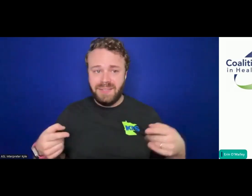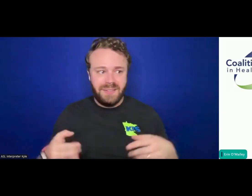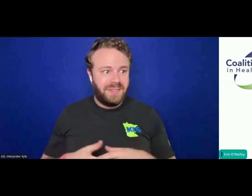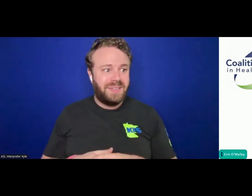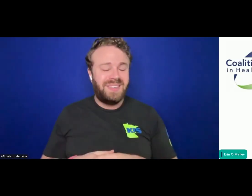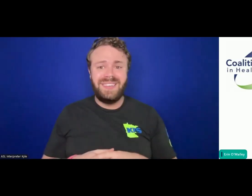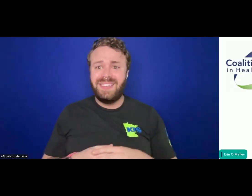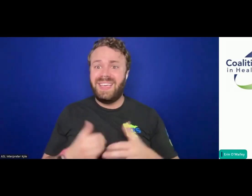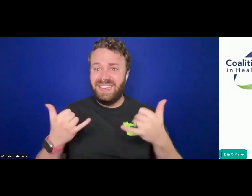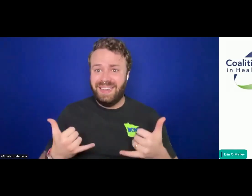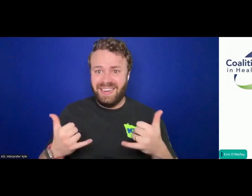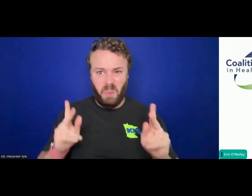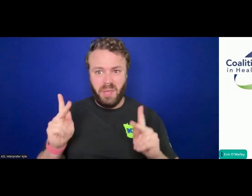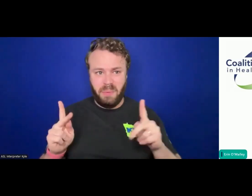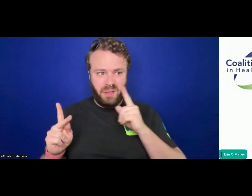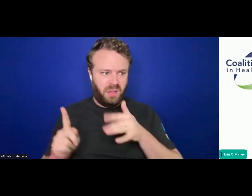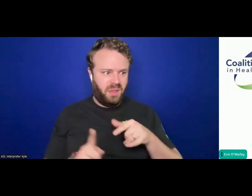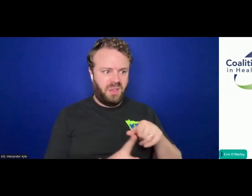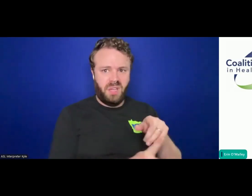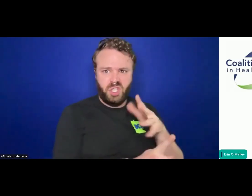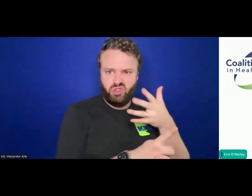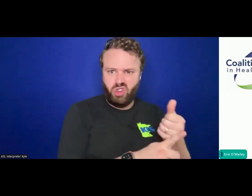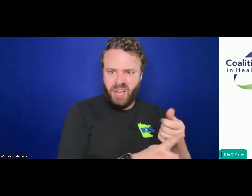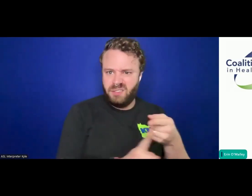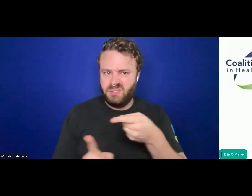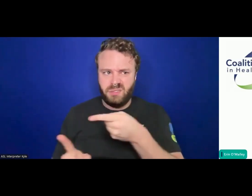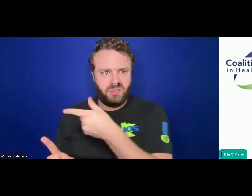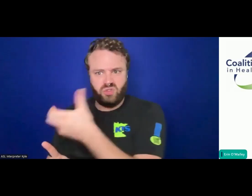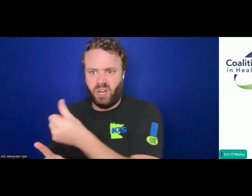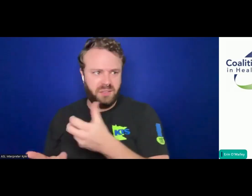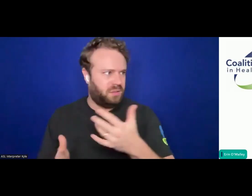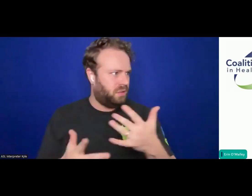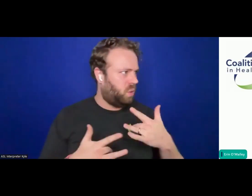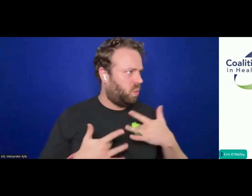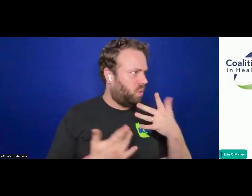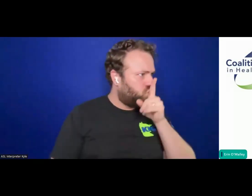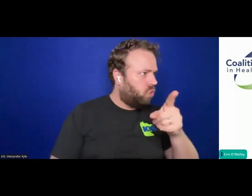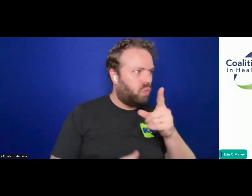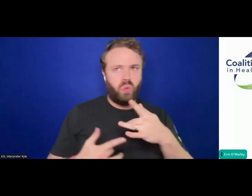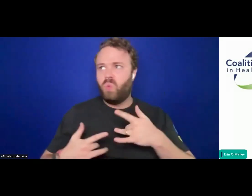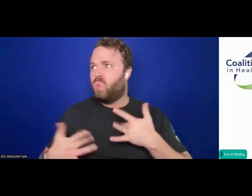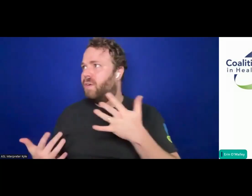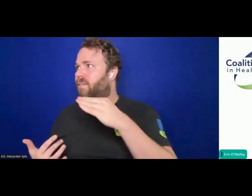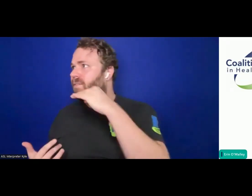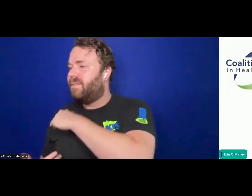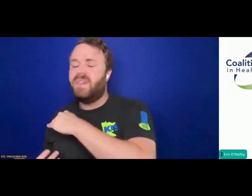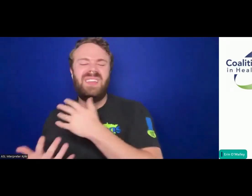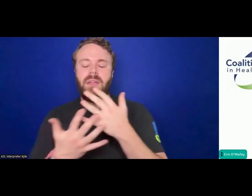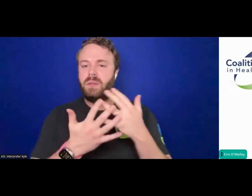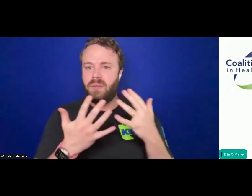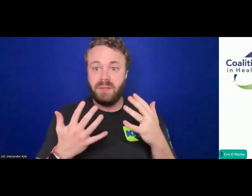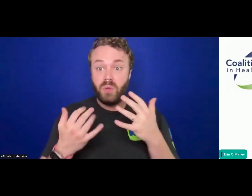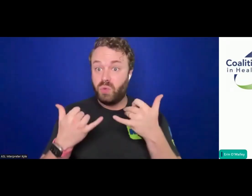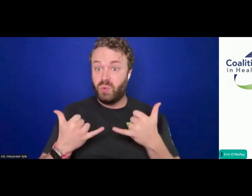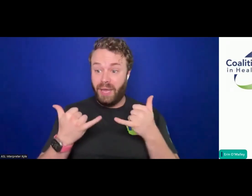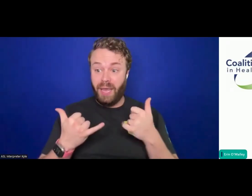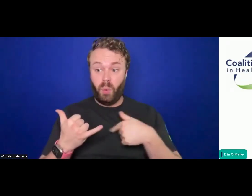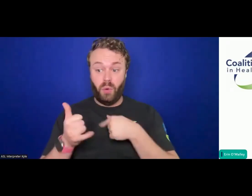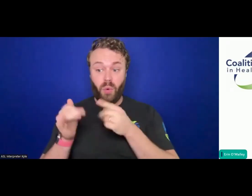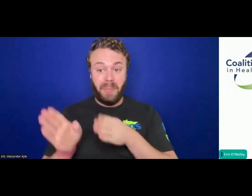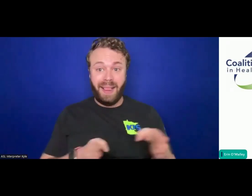go to, who to trust, or what is what. And as we were organizing today's webinar,